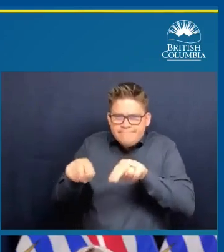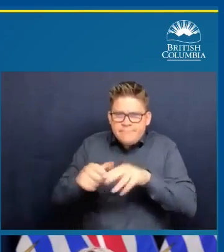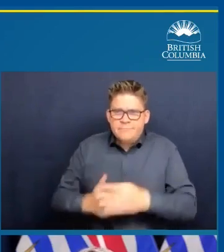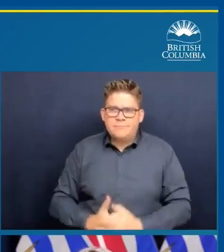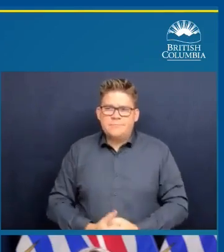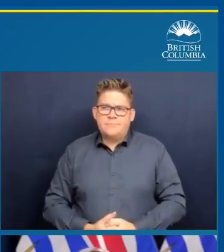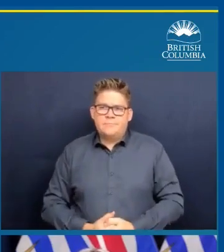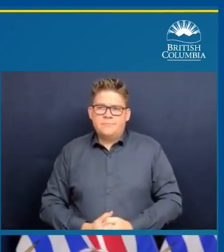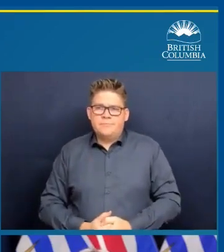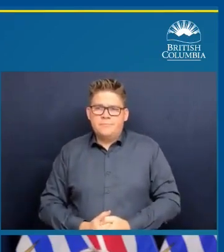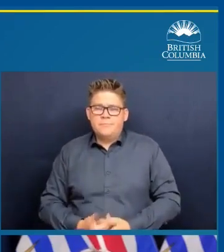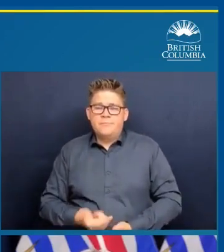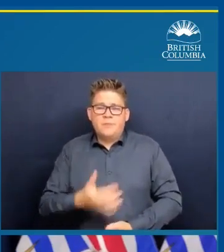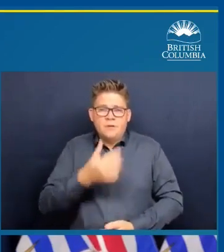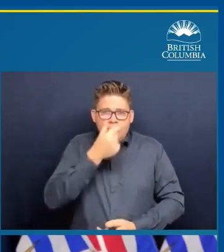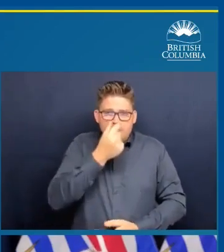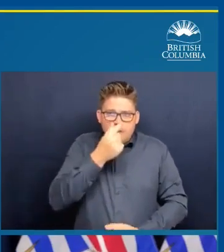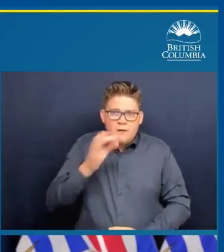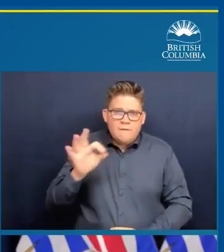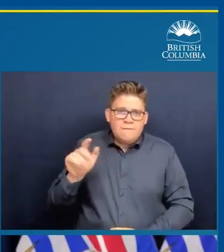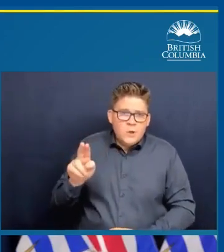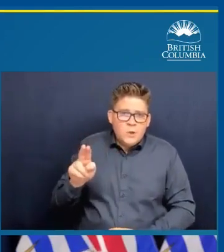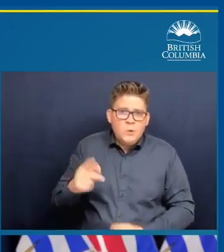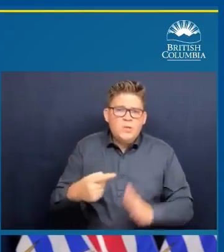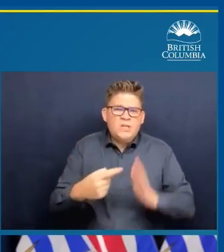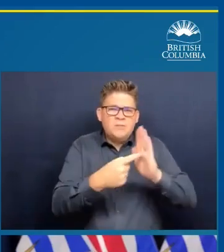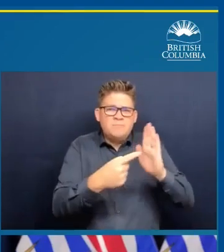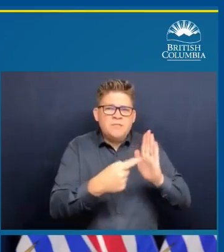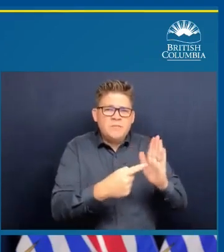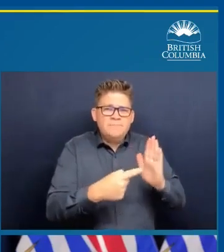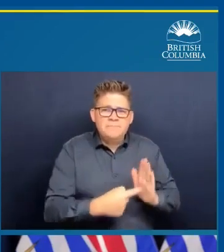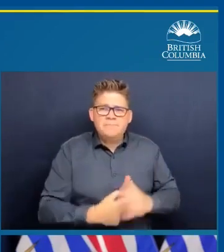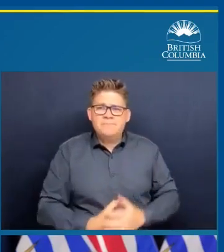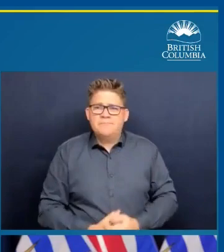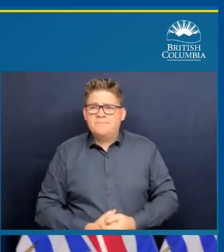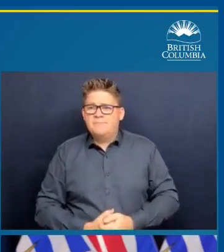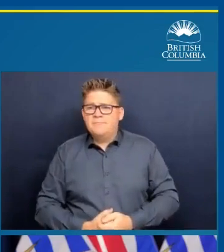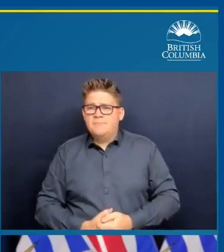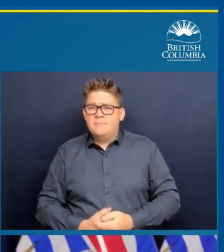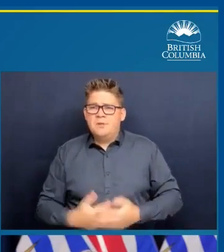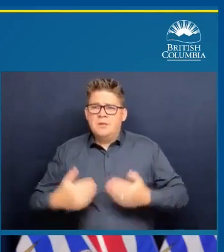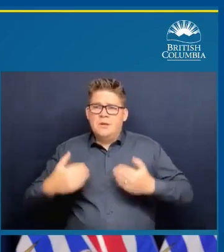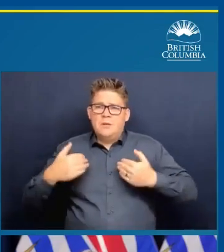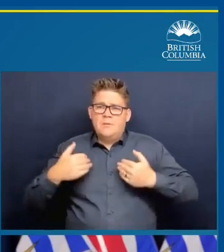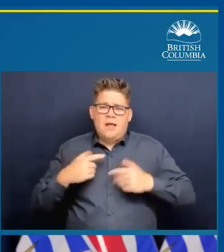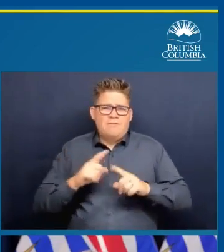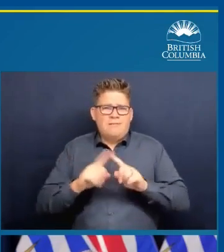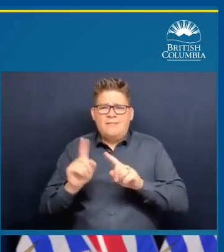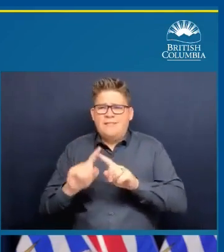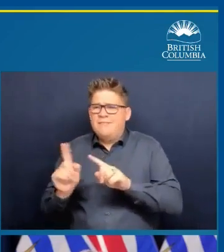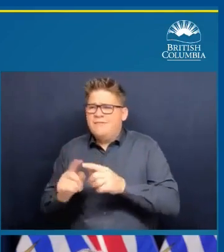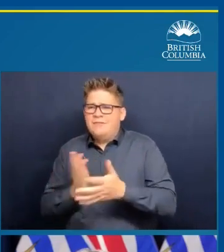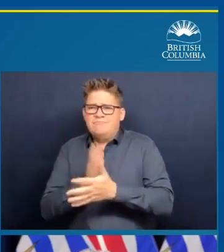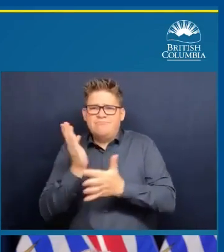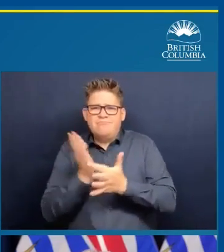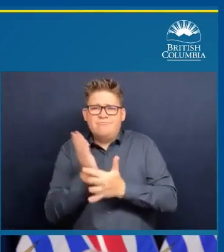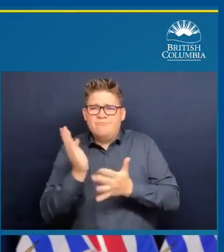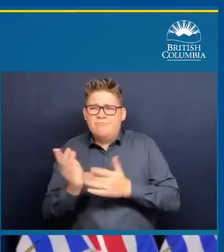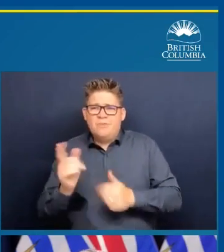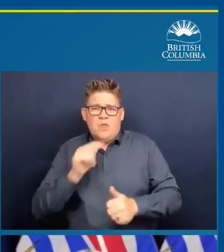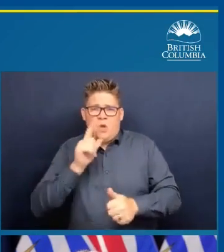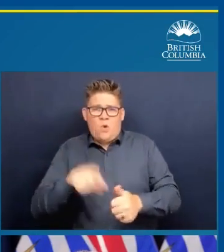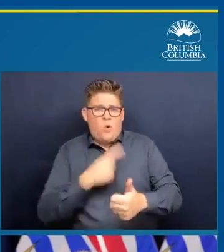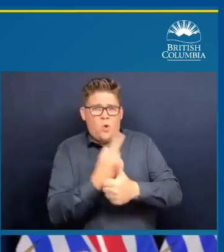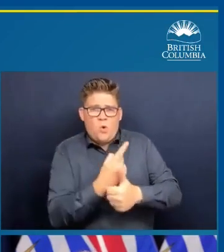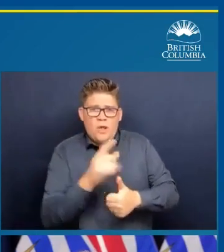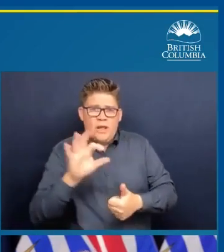it's anything that's causing a respiratory symptoms. And we can see that in December and January of last year, we had that